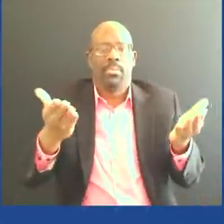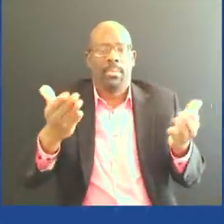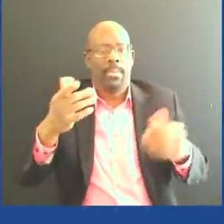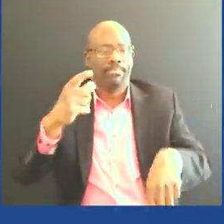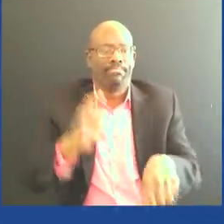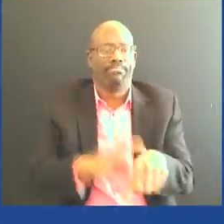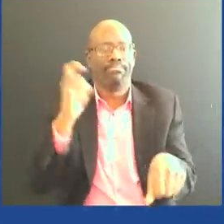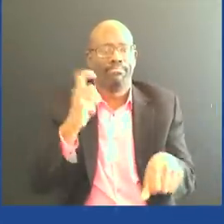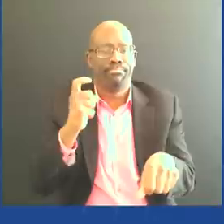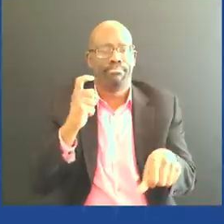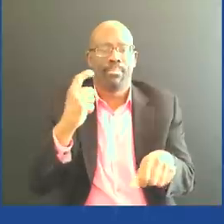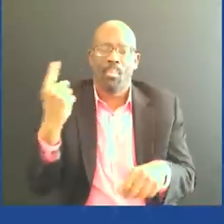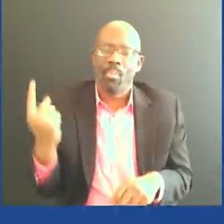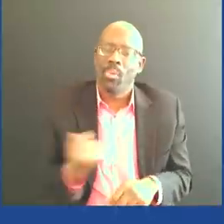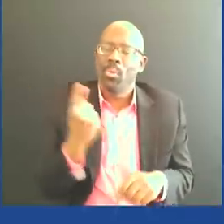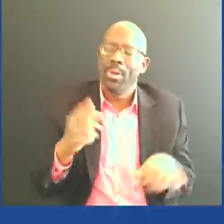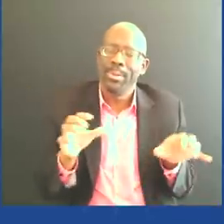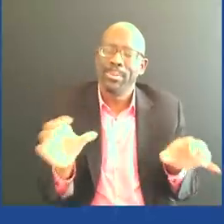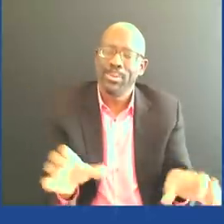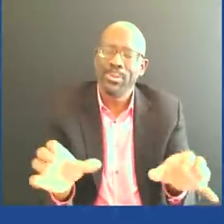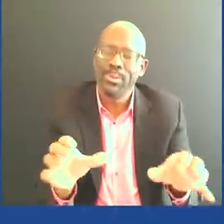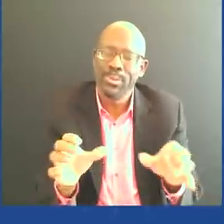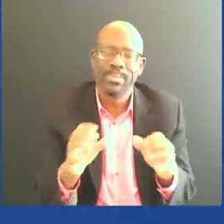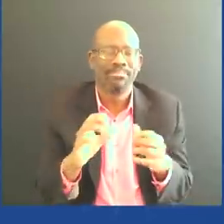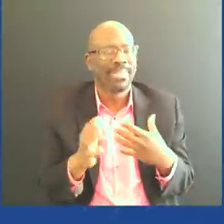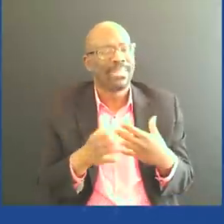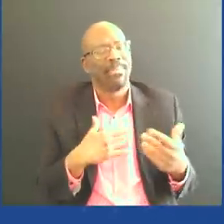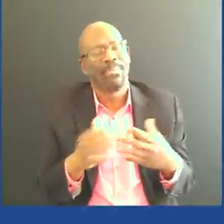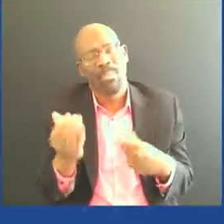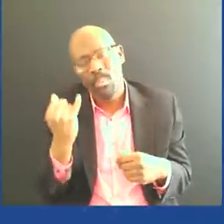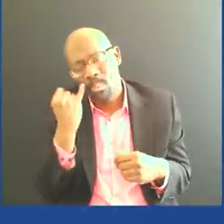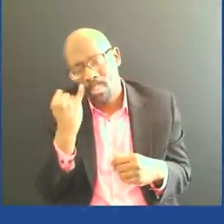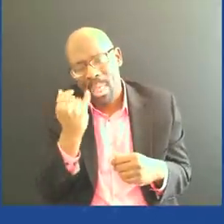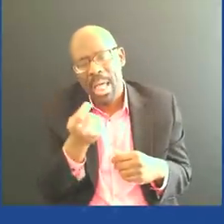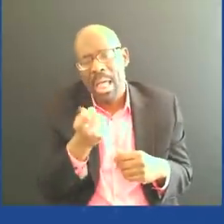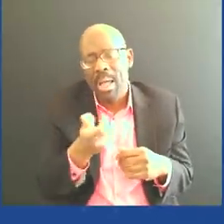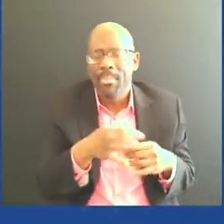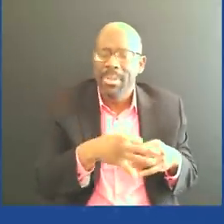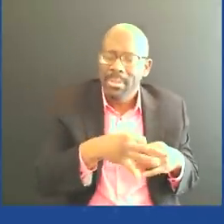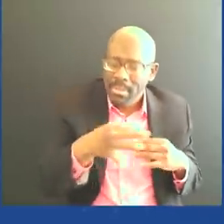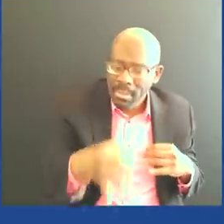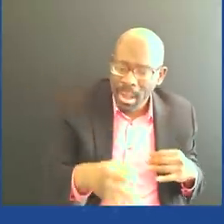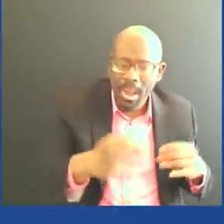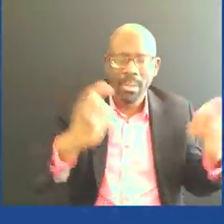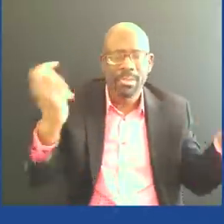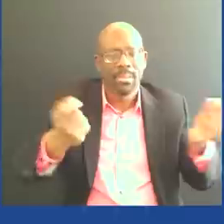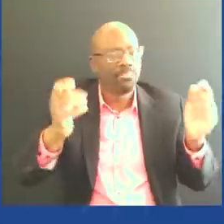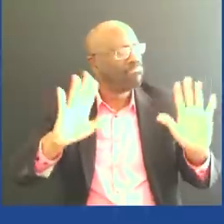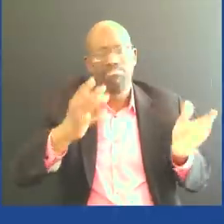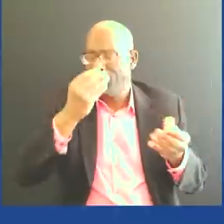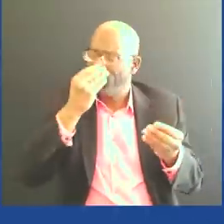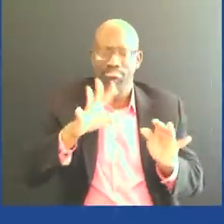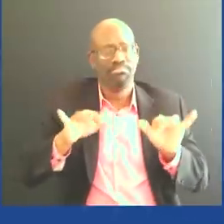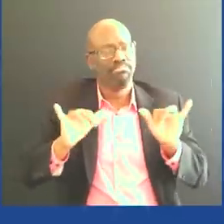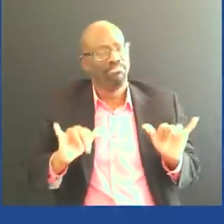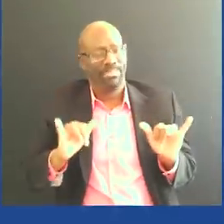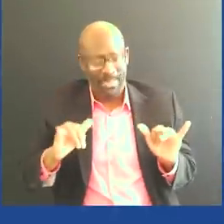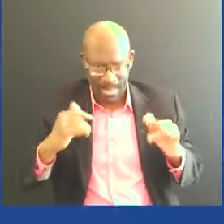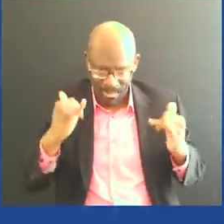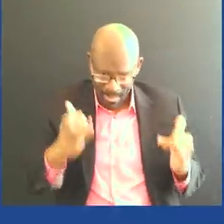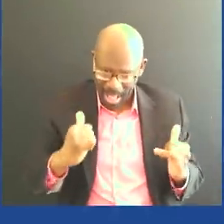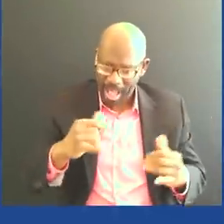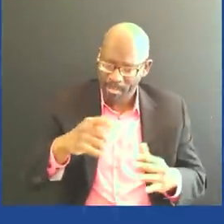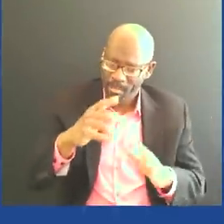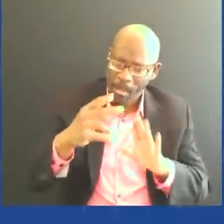Even if we are a little delayed in our celebration, today marks the beginning of an incredible journey,